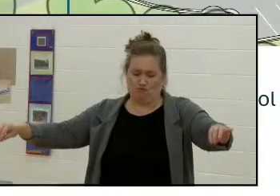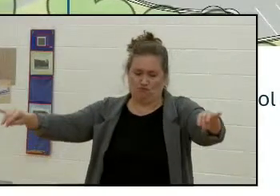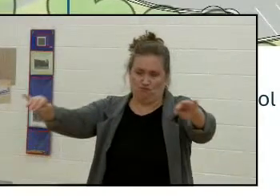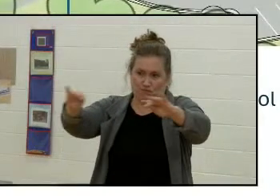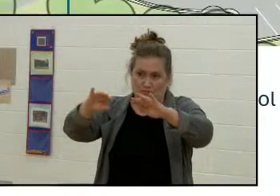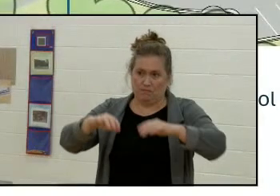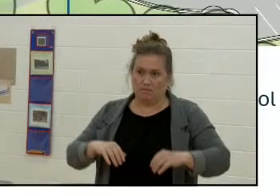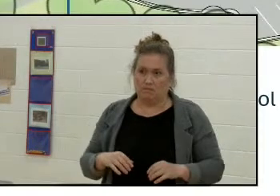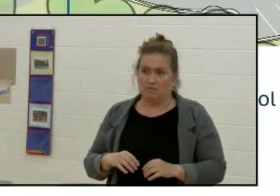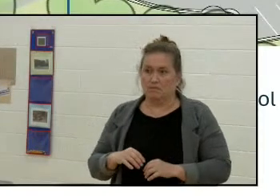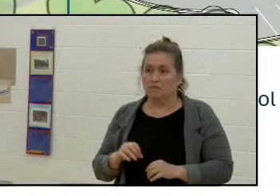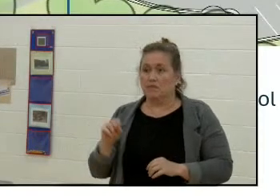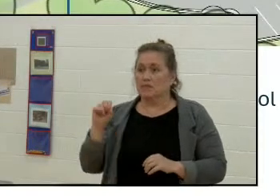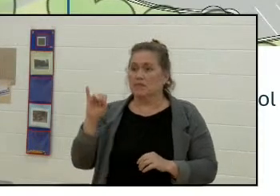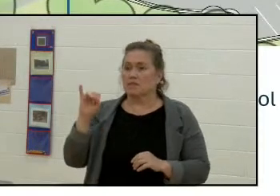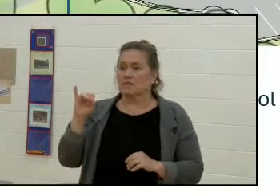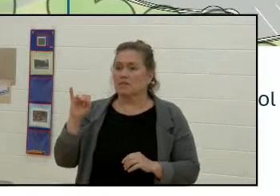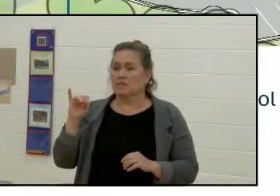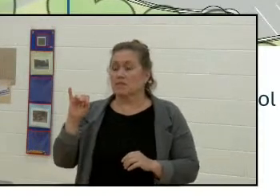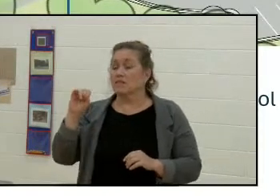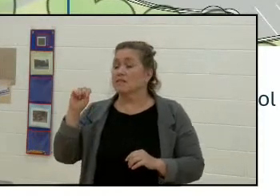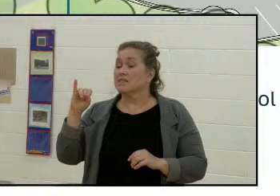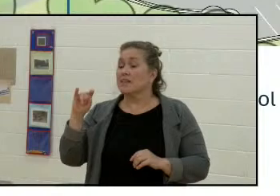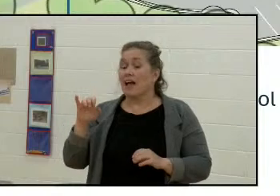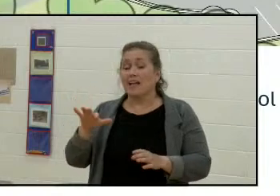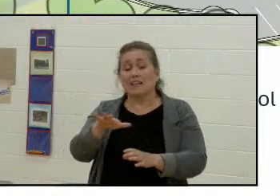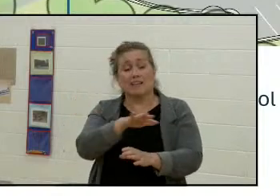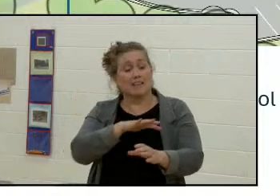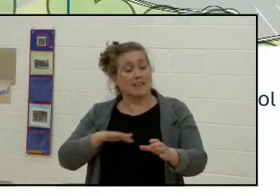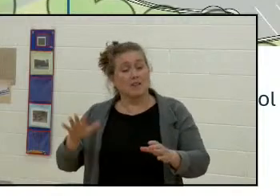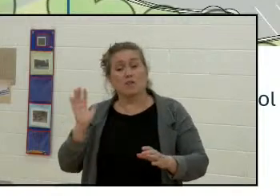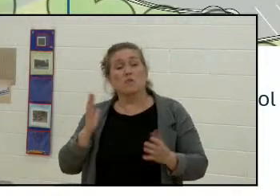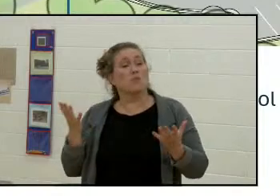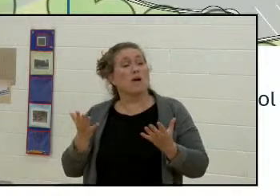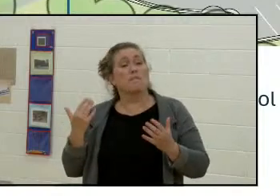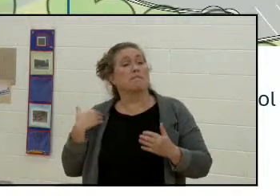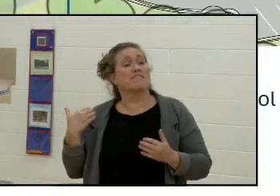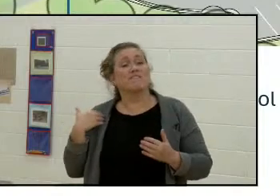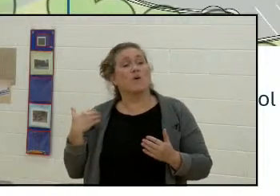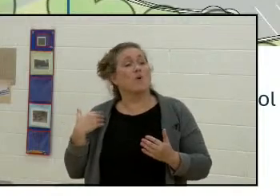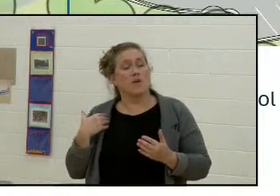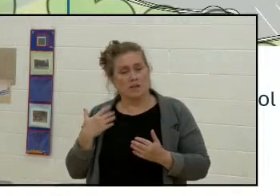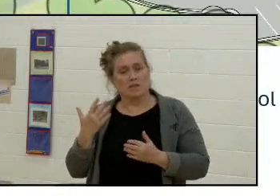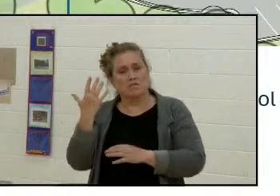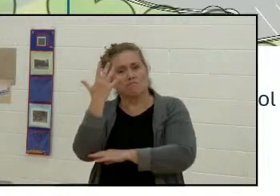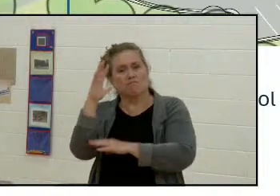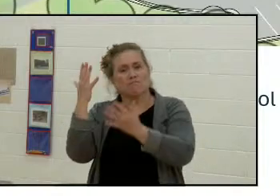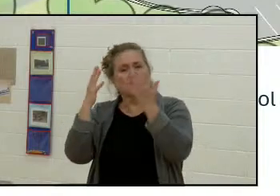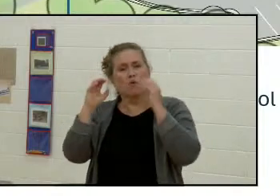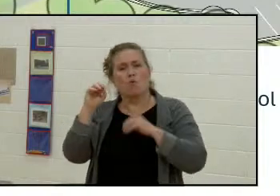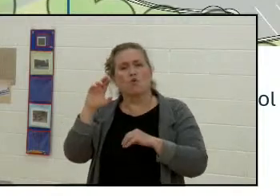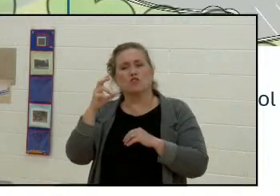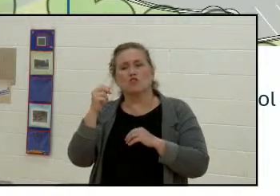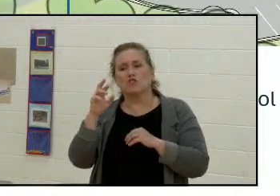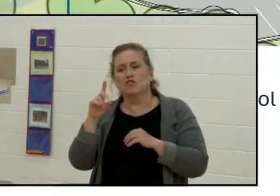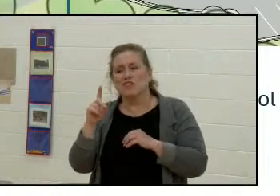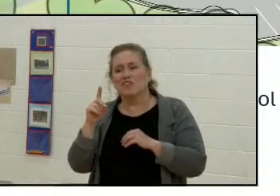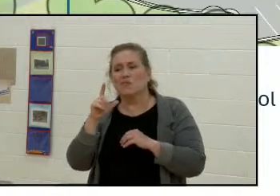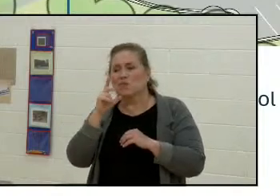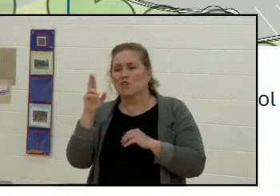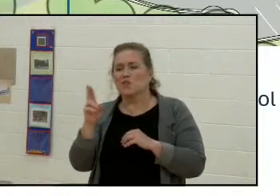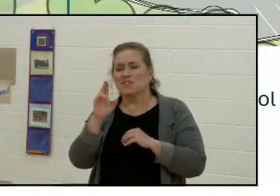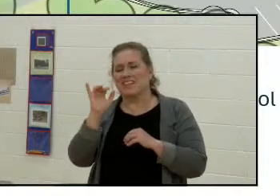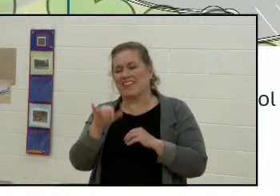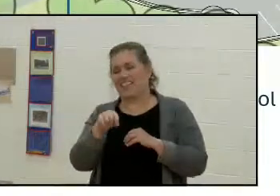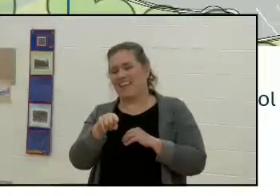rows to provide a little shade while still not impinging on, visibility for safety concerns or for supervision